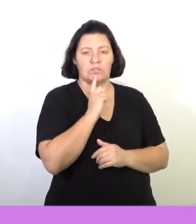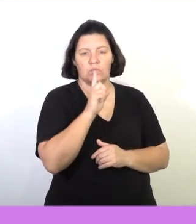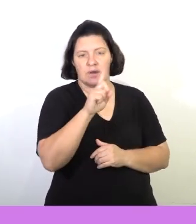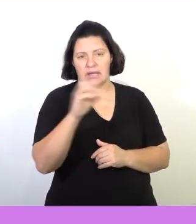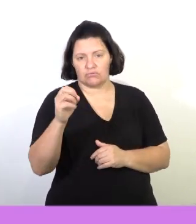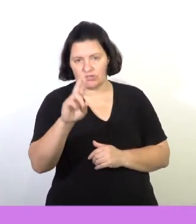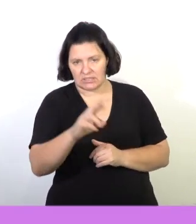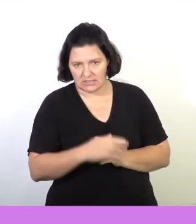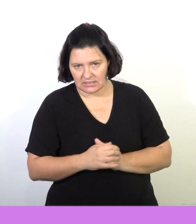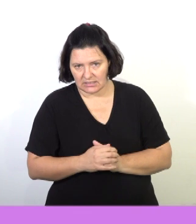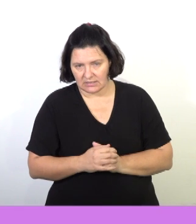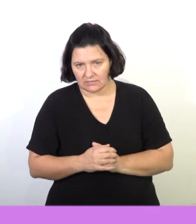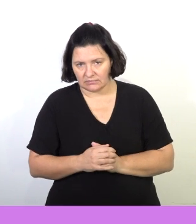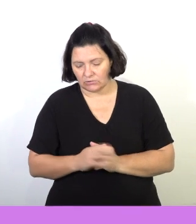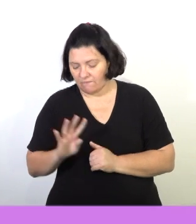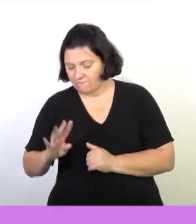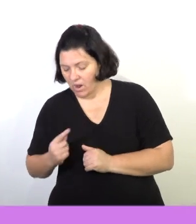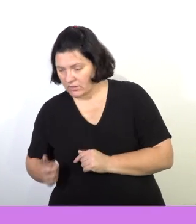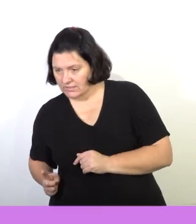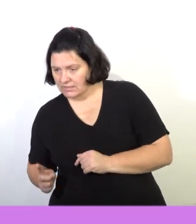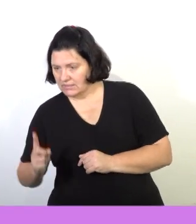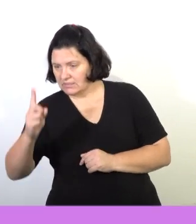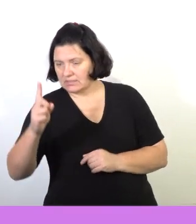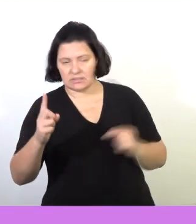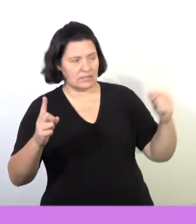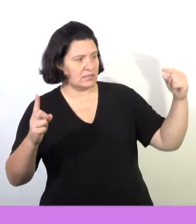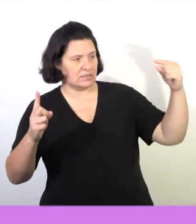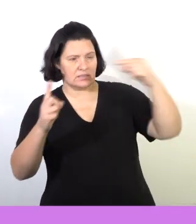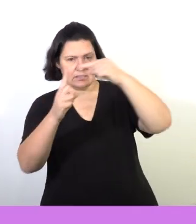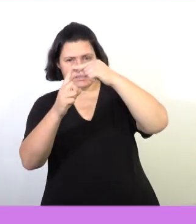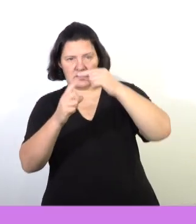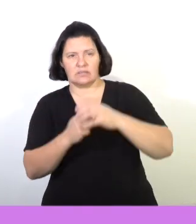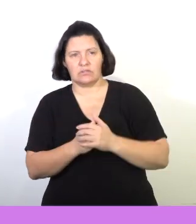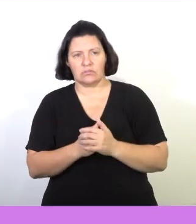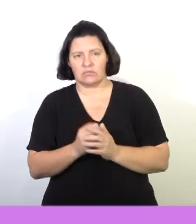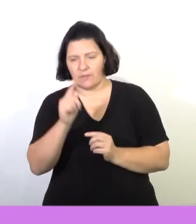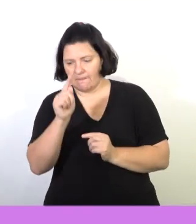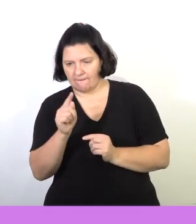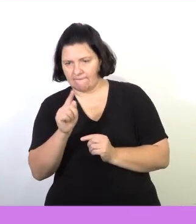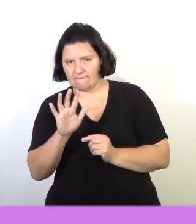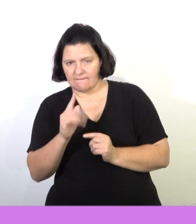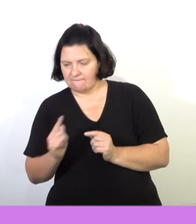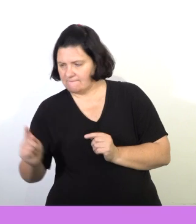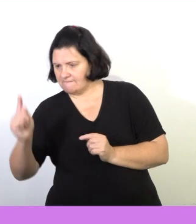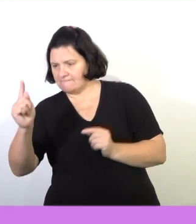1.1. Let me put this one. For 4 hours, we said it will be 980. So it's here.